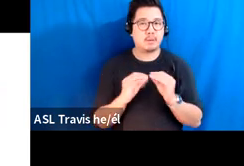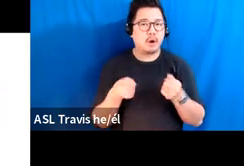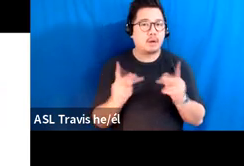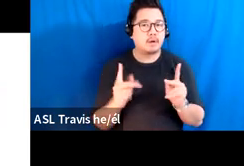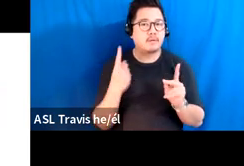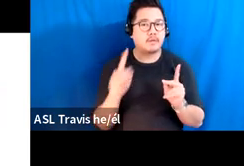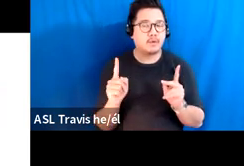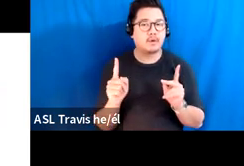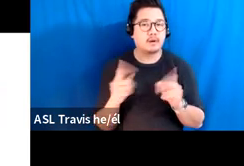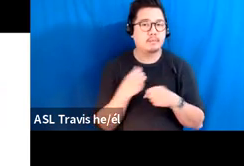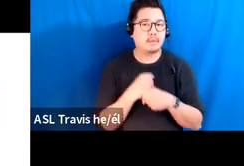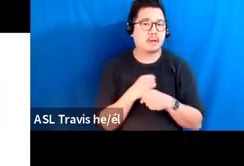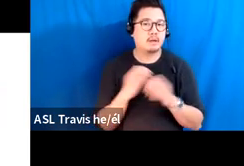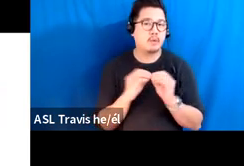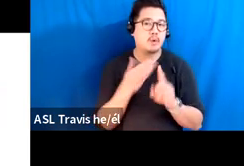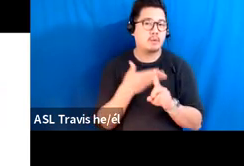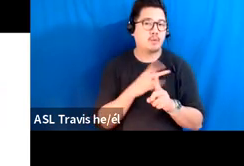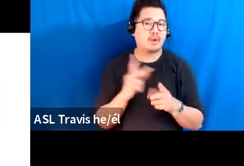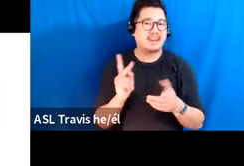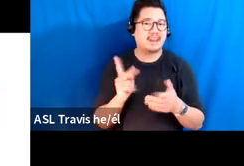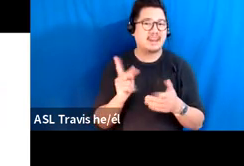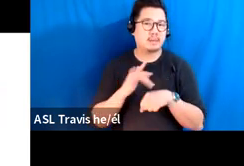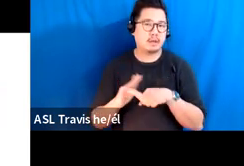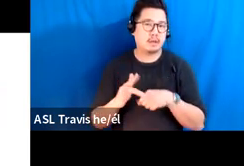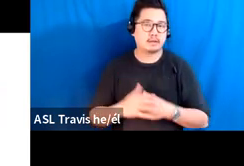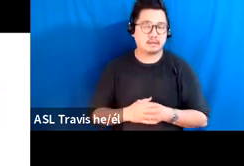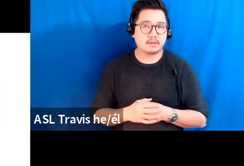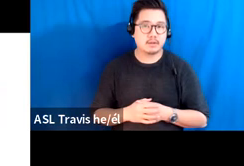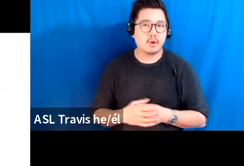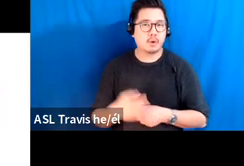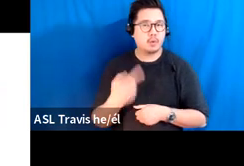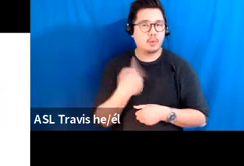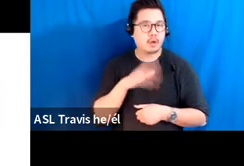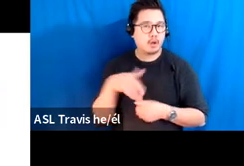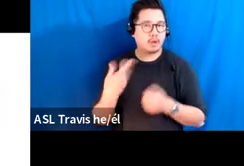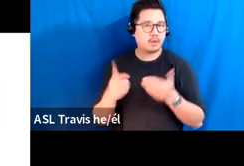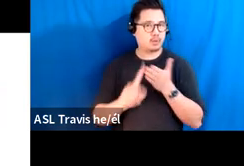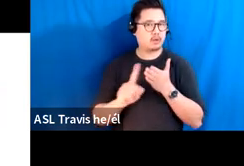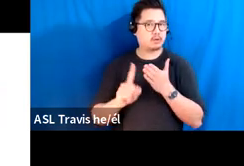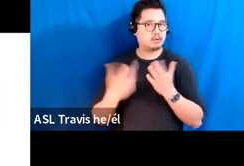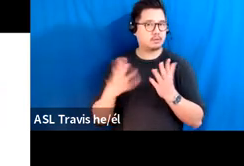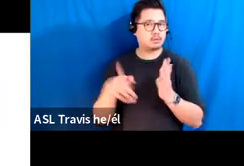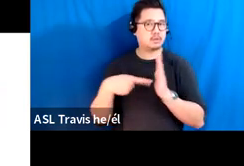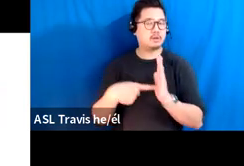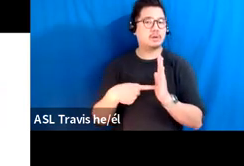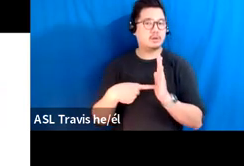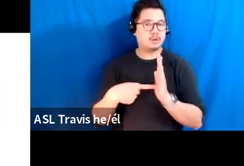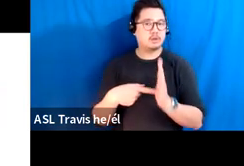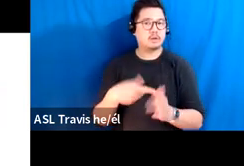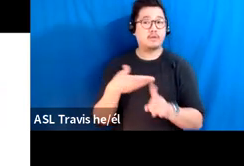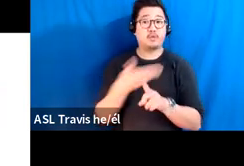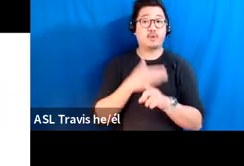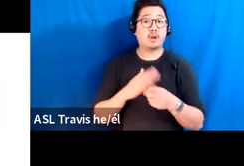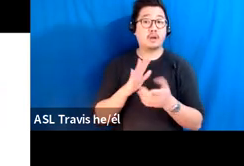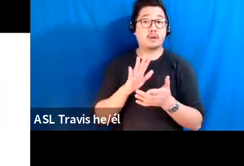to create more pre-k seats which we know the research around pre-k um is is phenomenal in